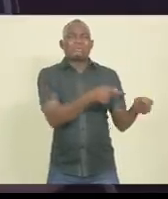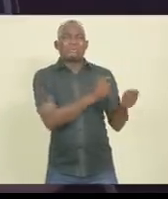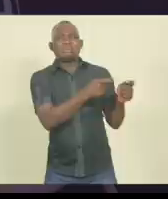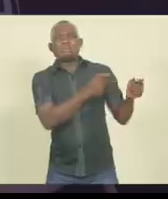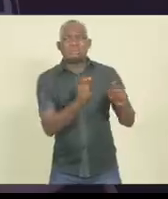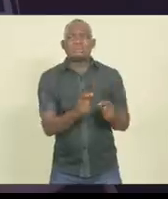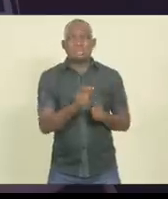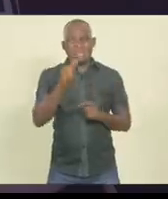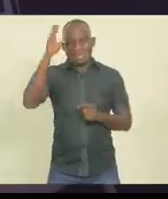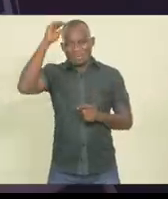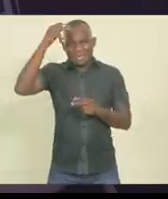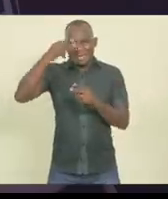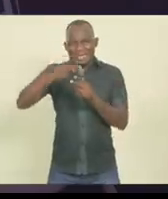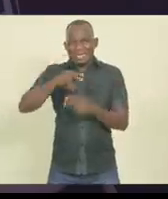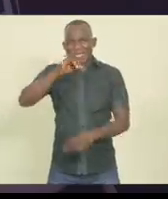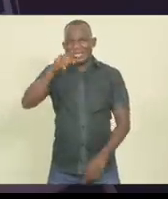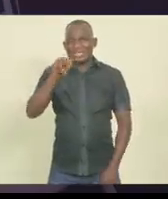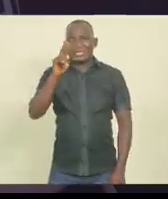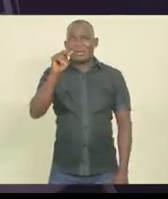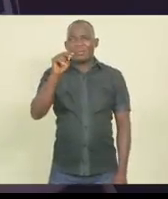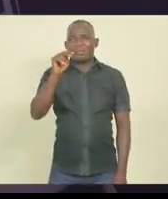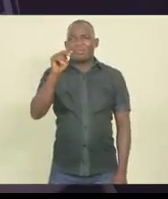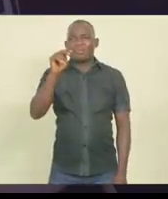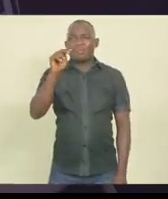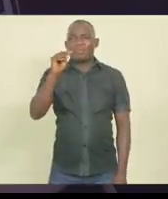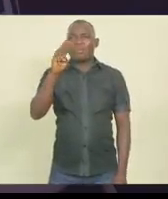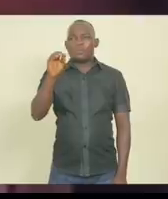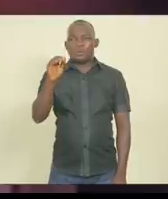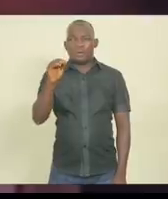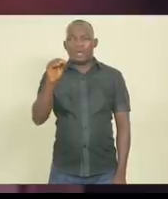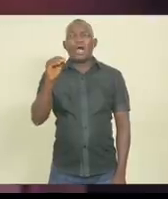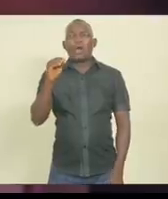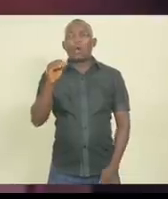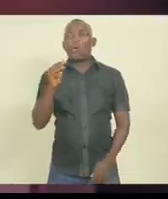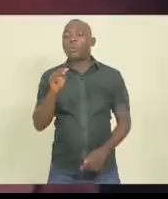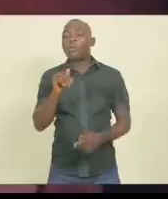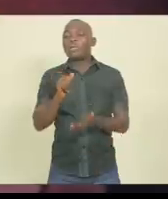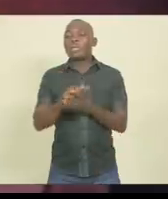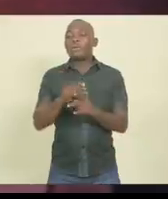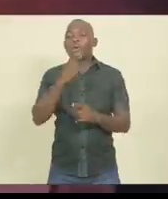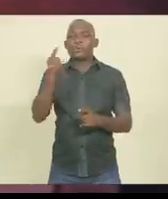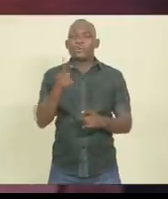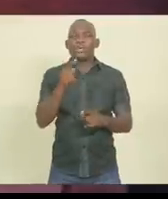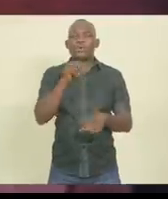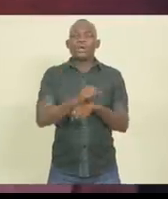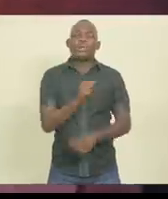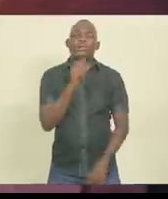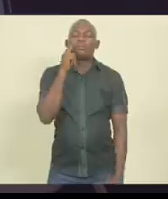Jumbo. Jumbo? Wow, that sounds like something in the movies. And you always say your work is